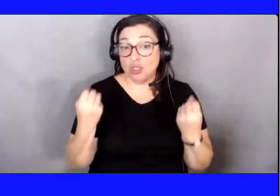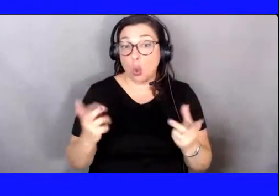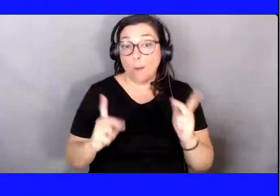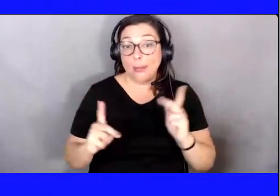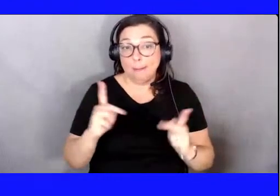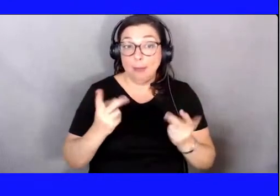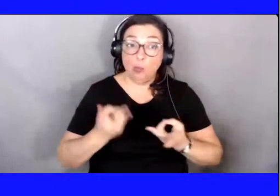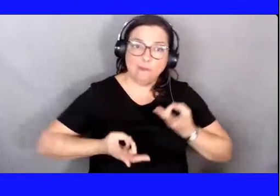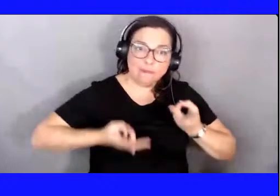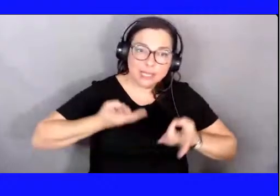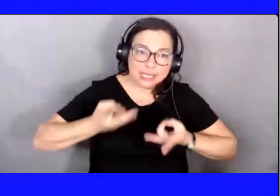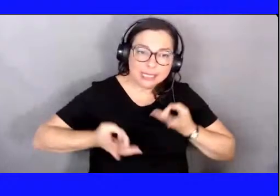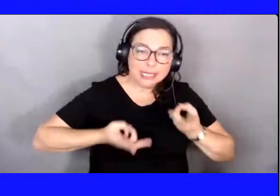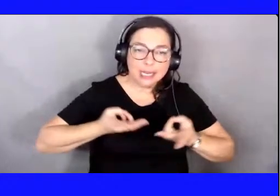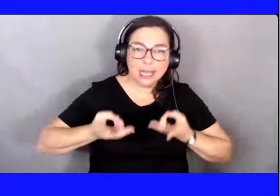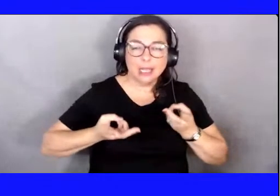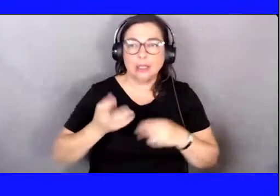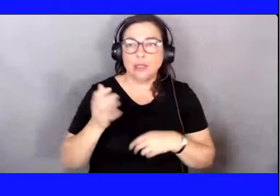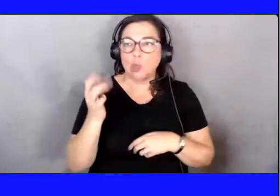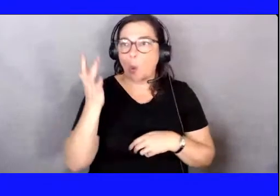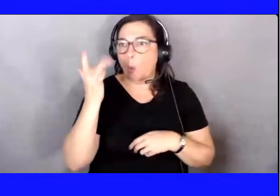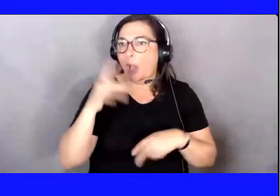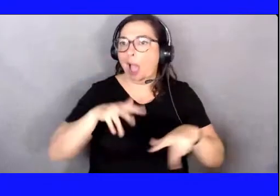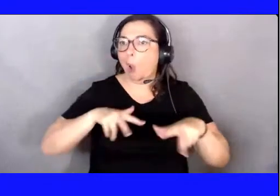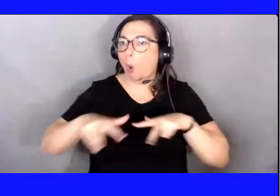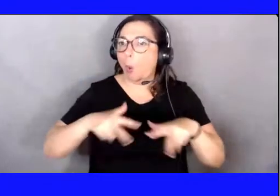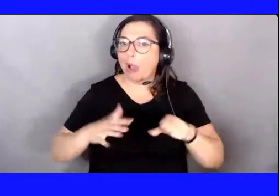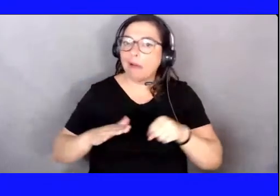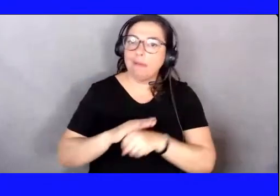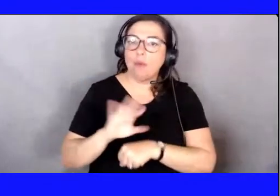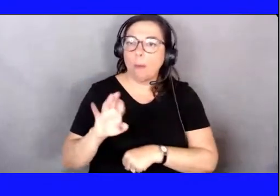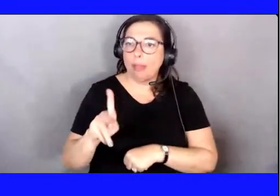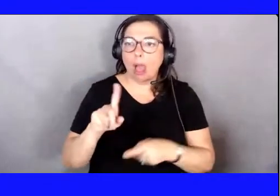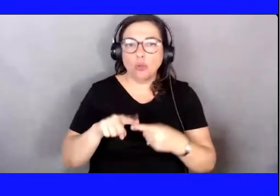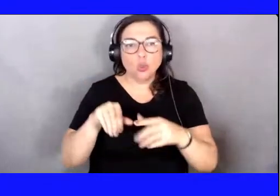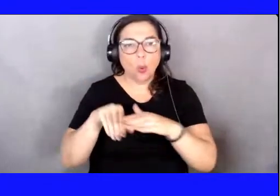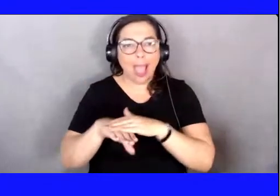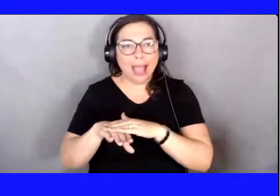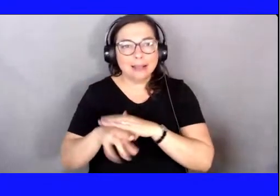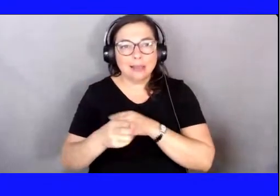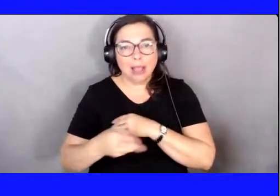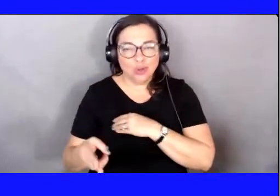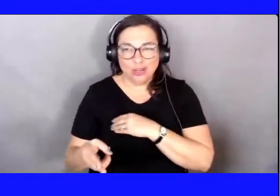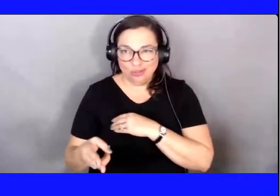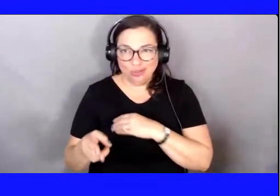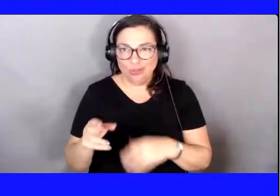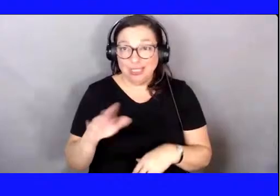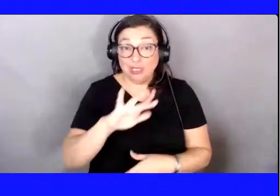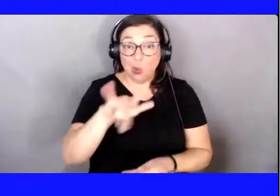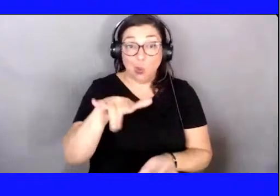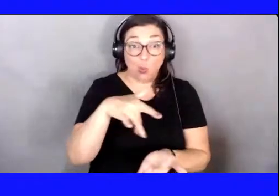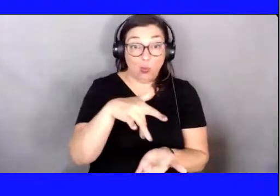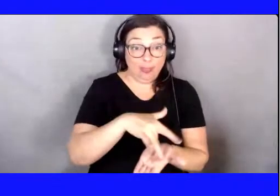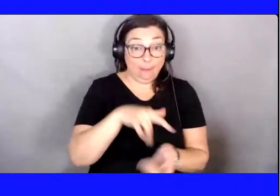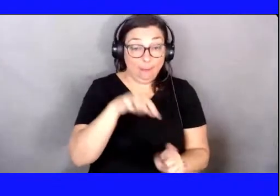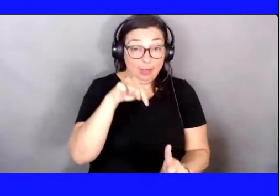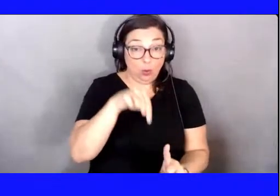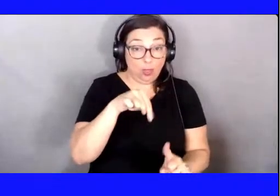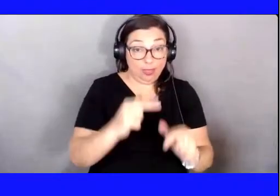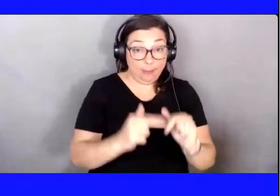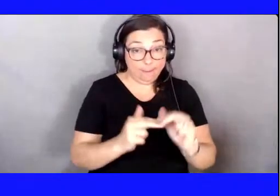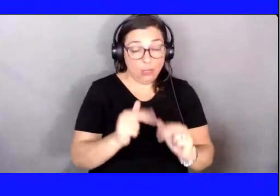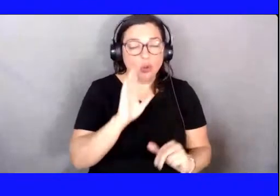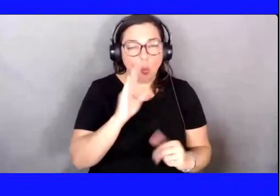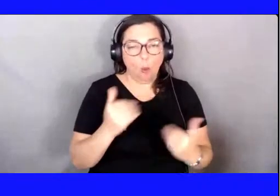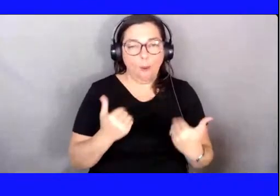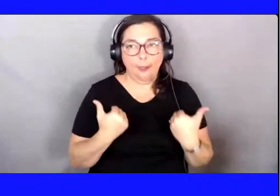and why would they walk down the whole block just to access the H&H clinic? So right in the middle of the building, there will be